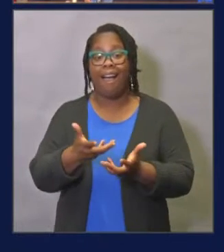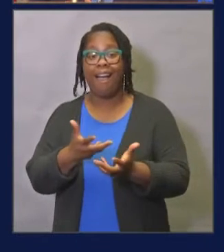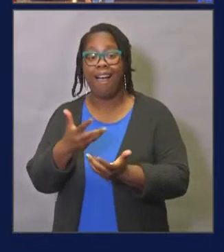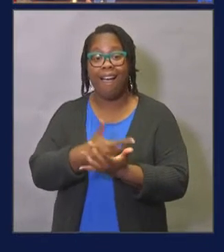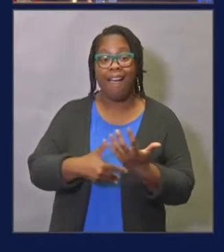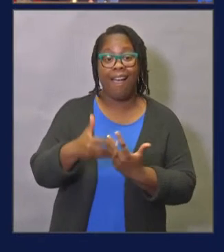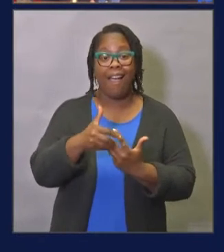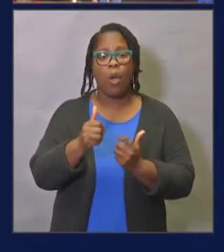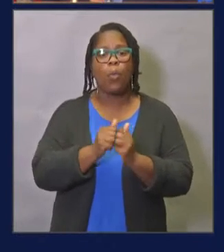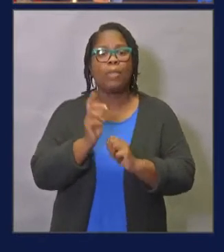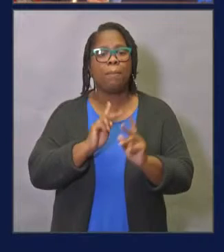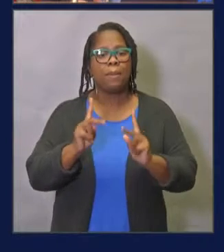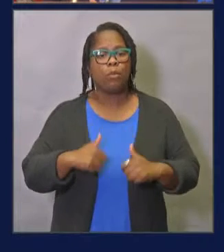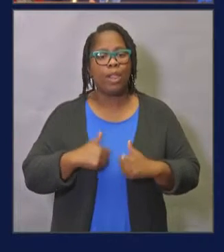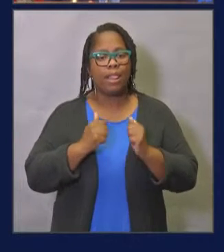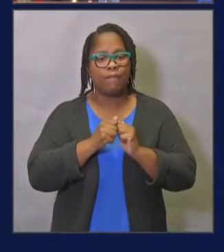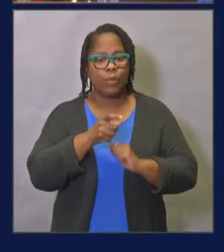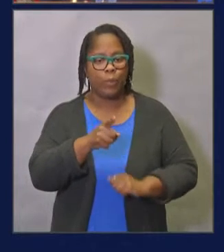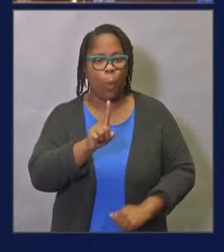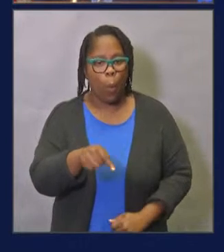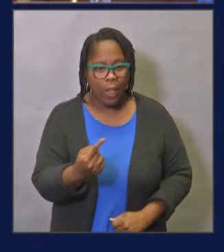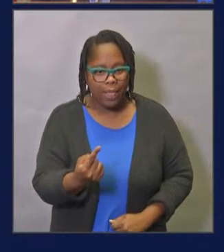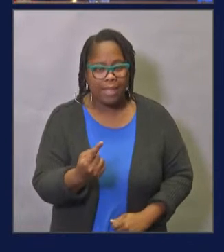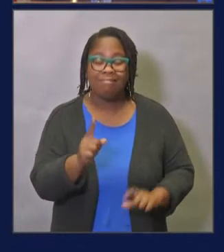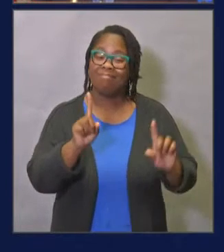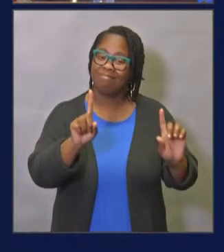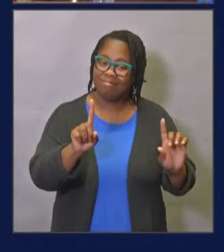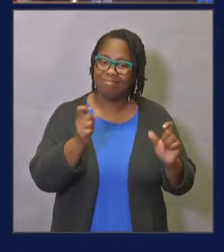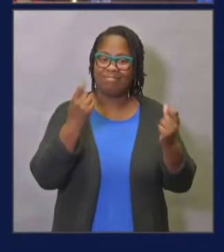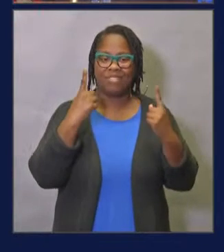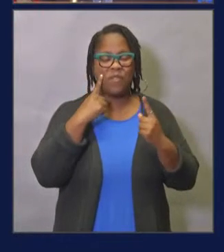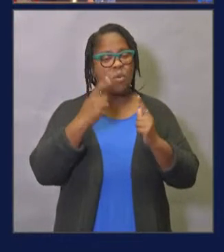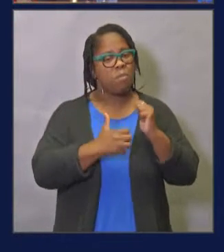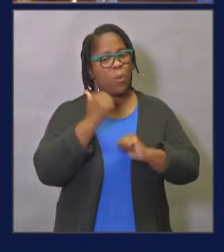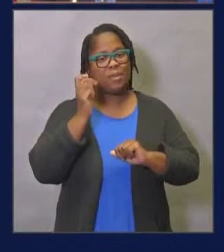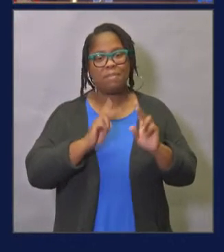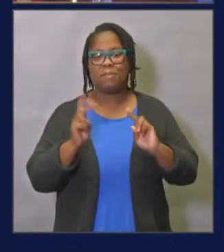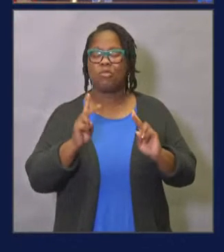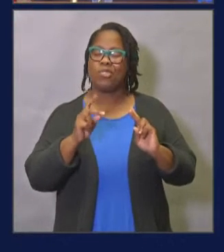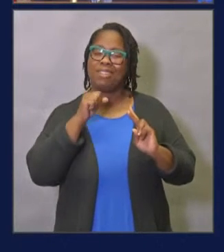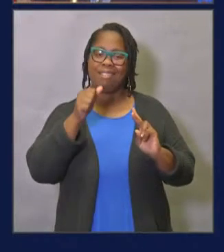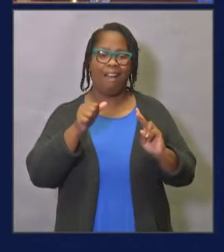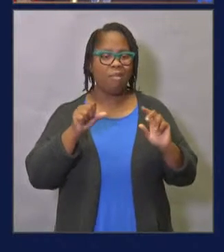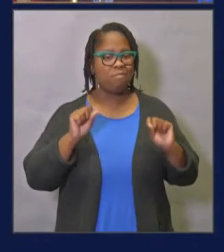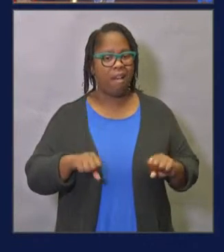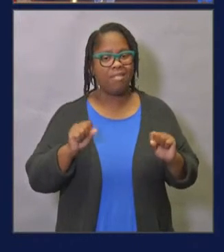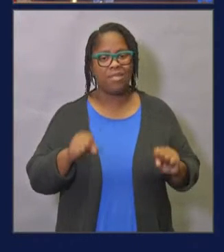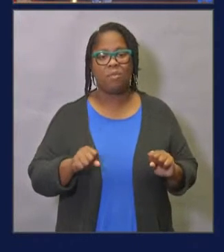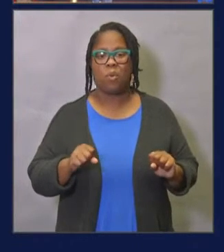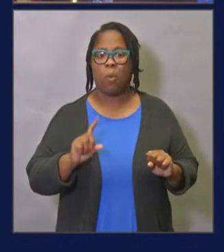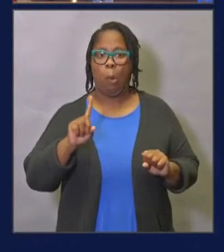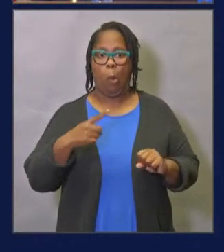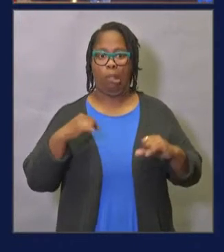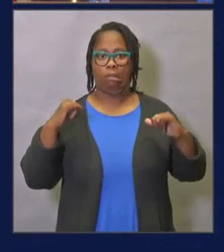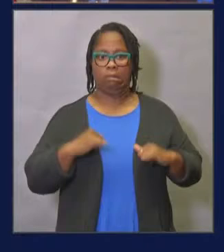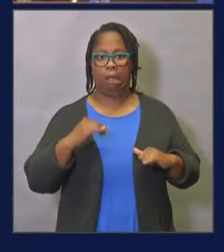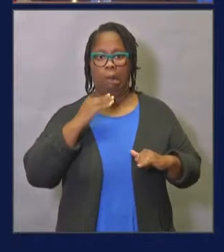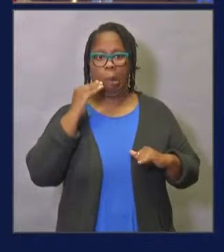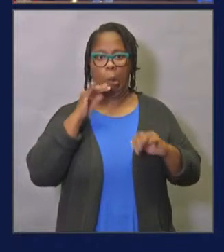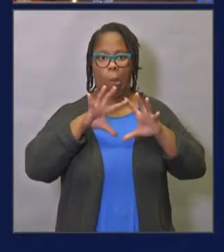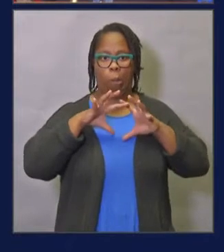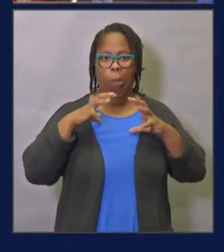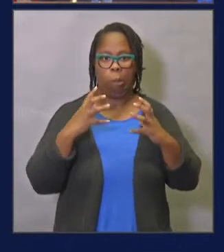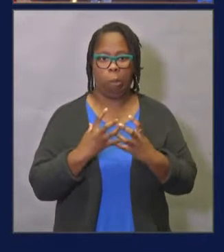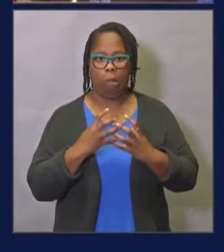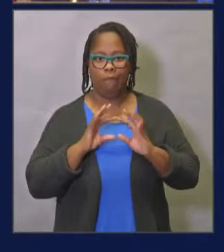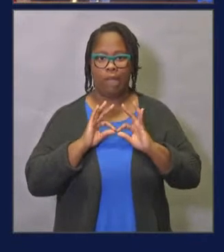own household. However, for most families, it's not possible for all of their members to stay only within their household bubble